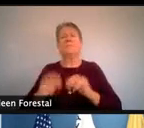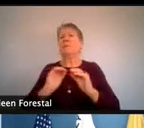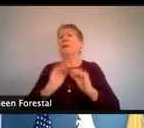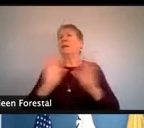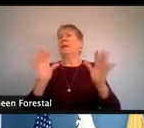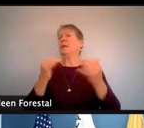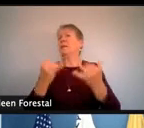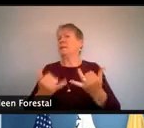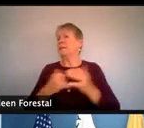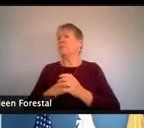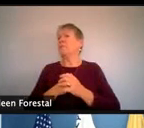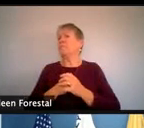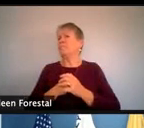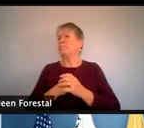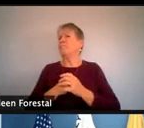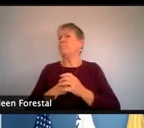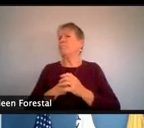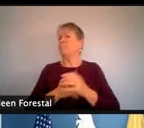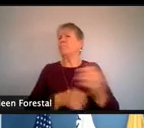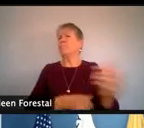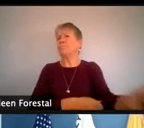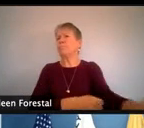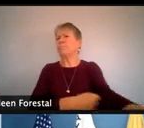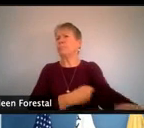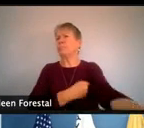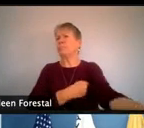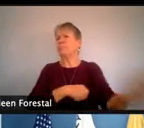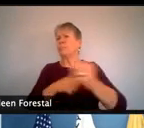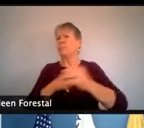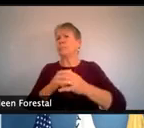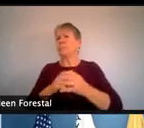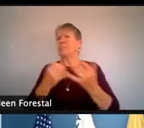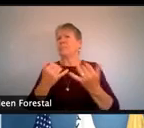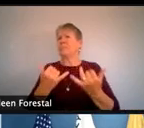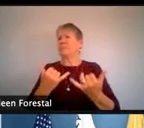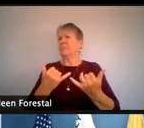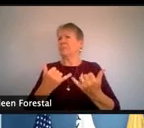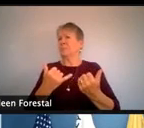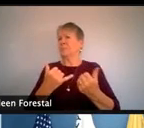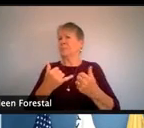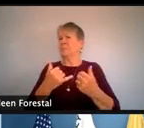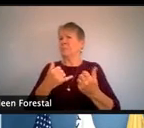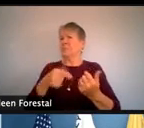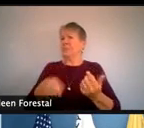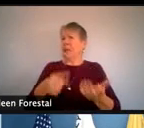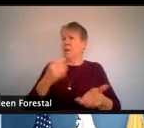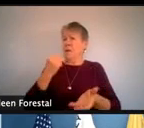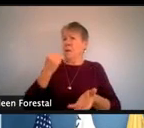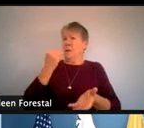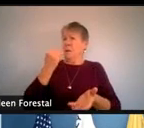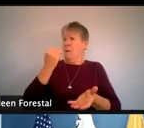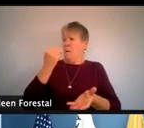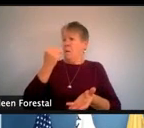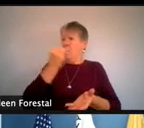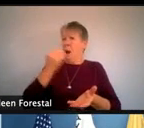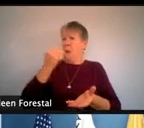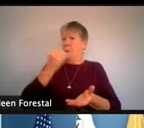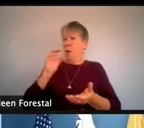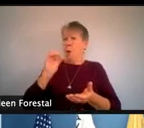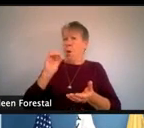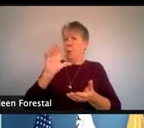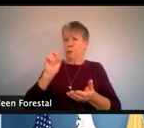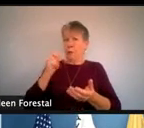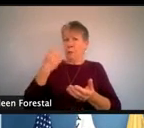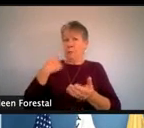big flare-ups and hotspots in Monmouth and Ocean in particular, which would have been a part of that. So